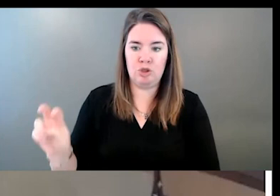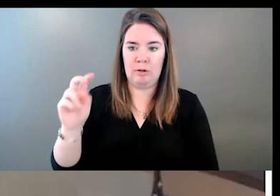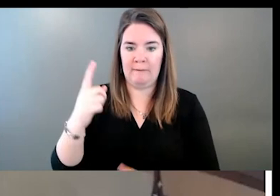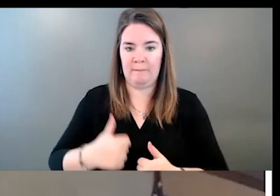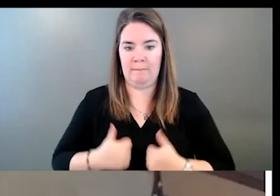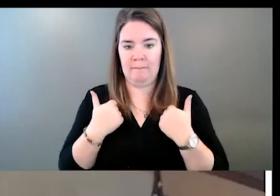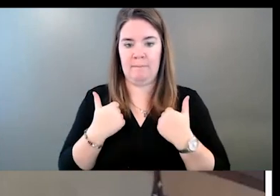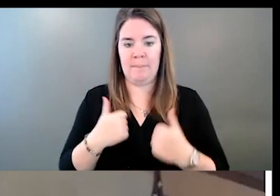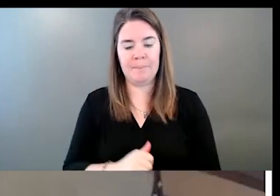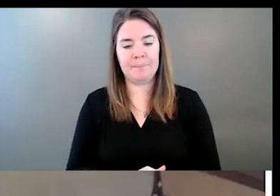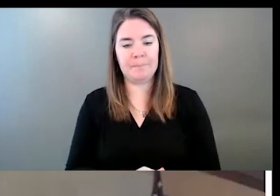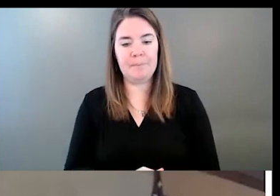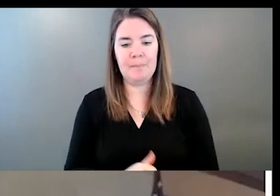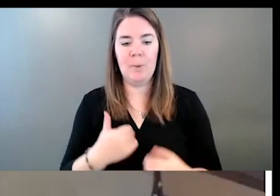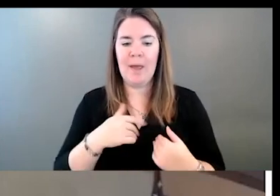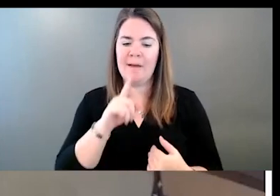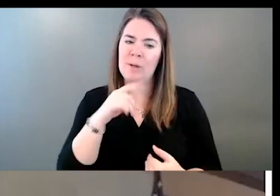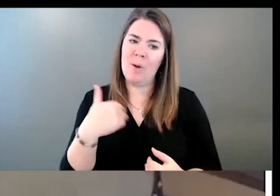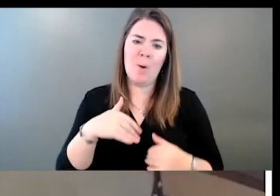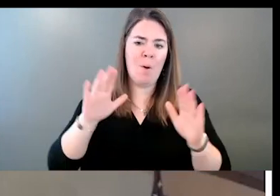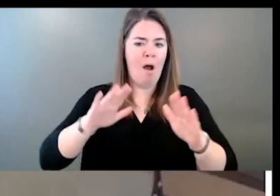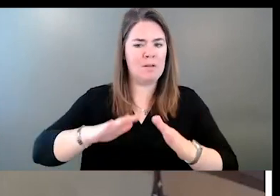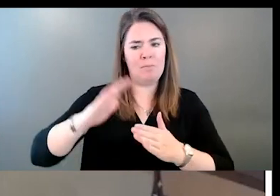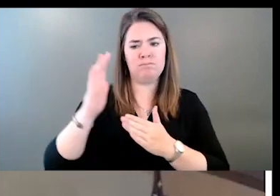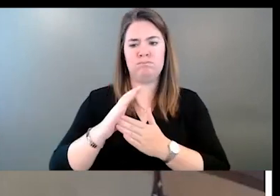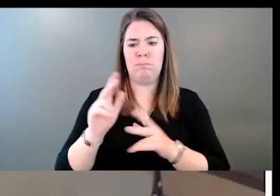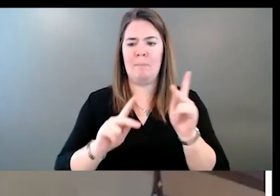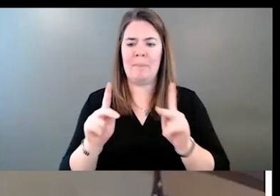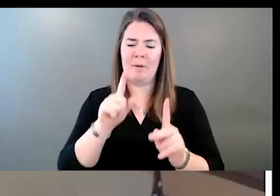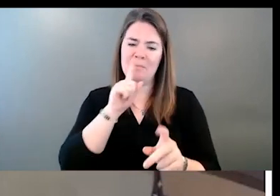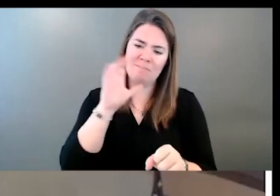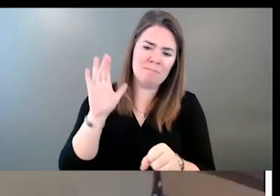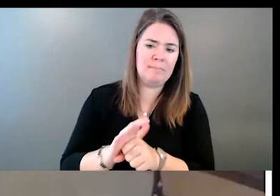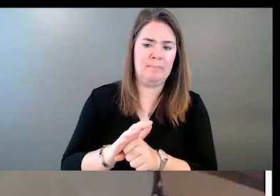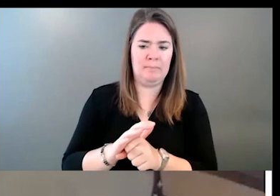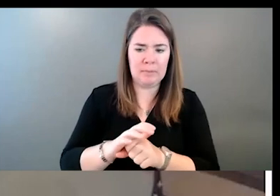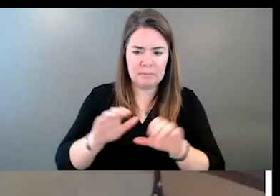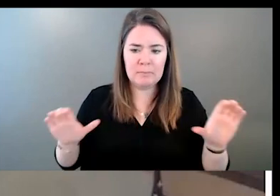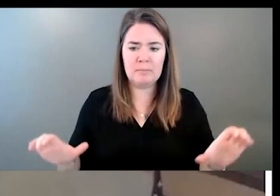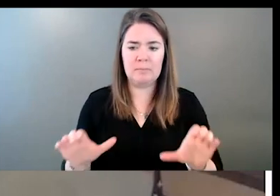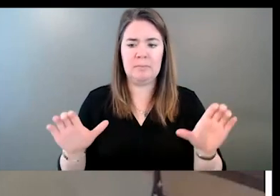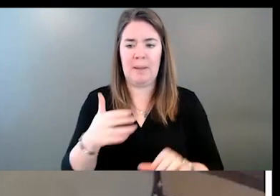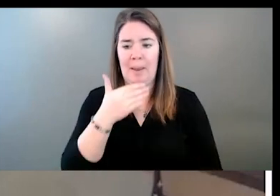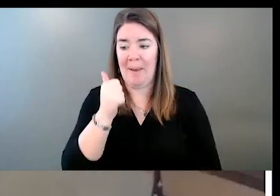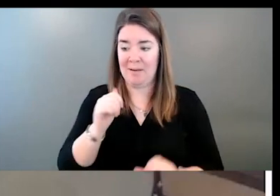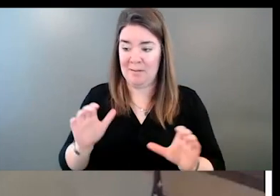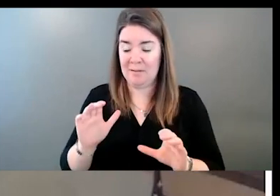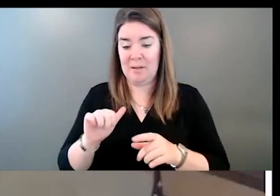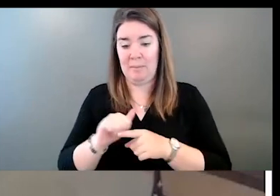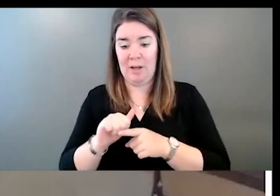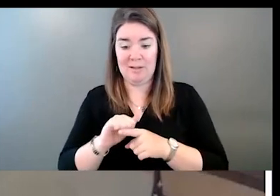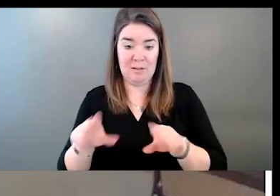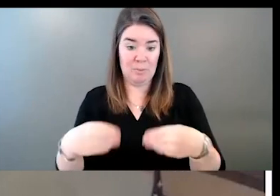extraordinary dedicated people in place, creating and employing the best practices to care for victims, provide